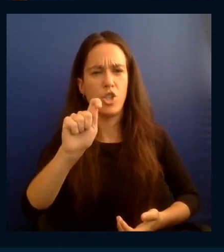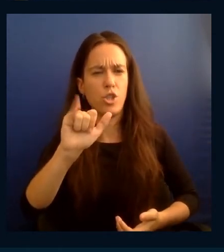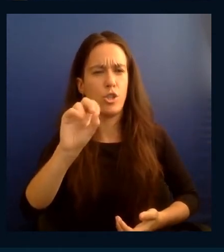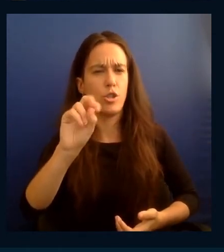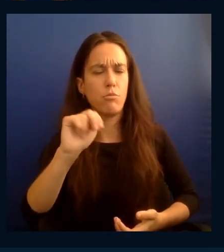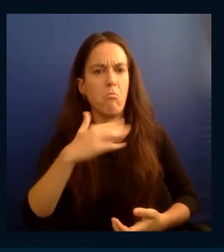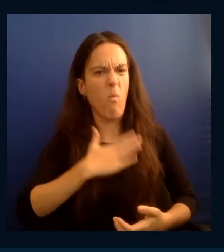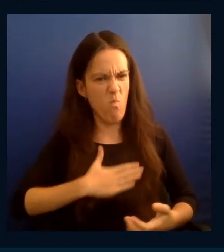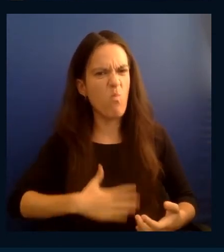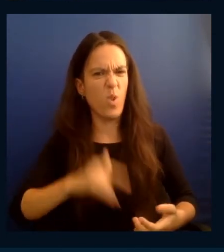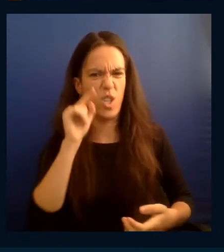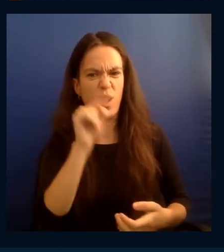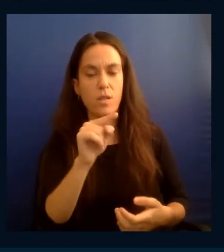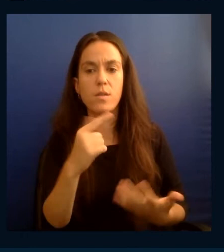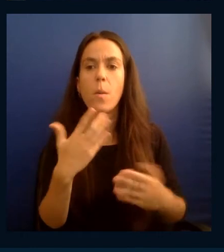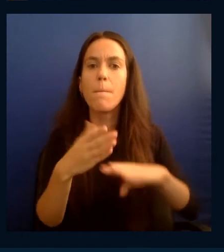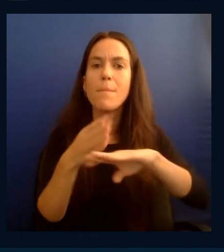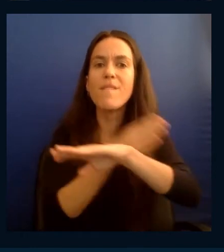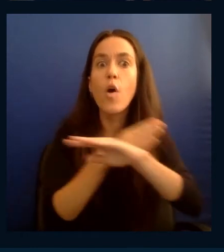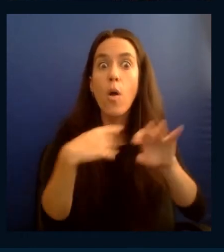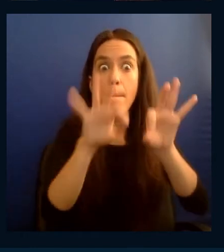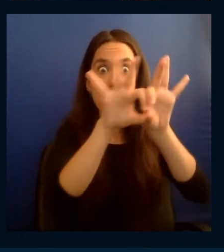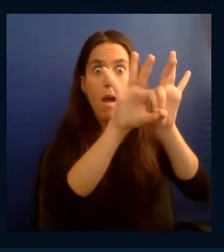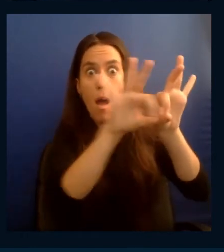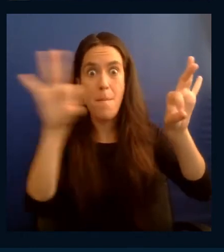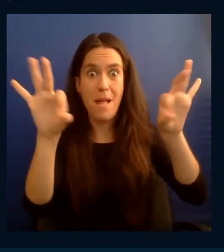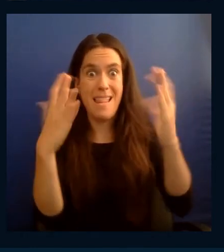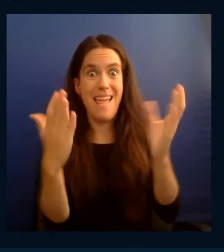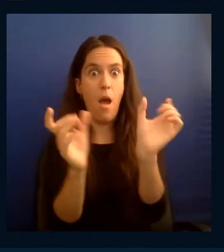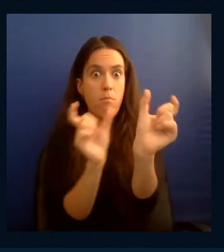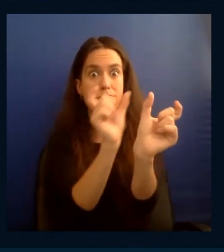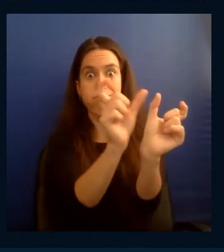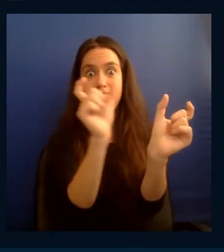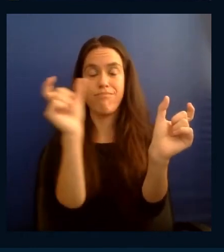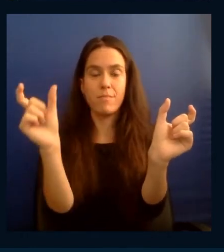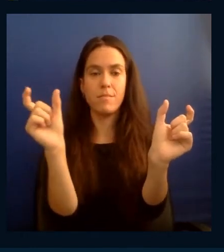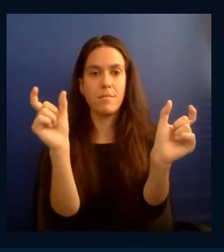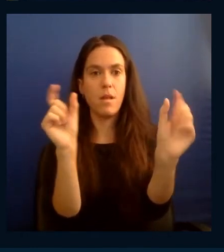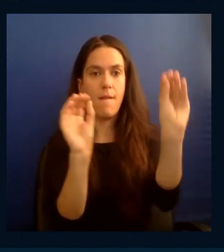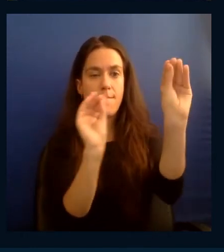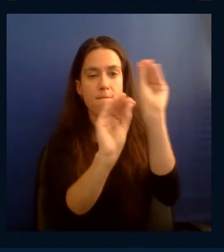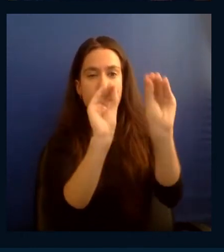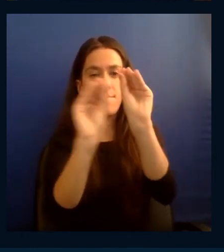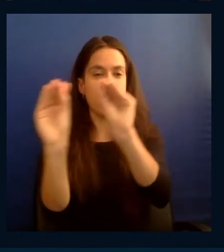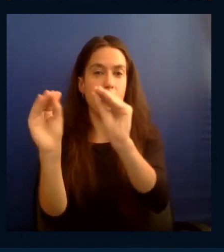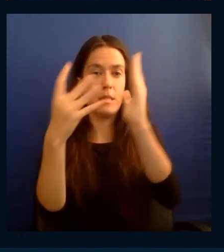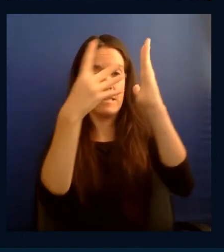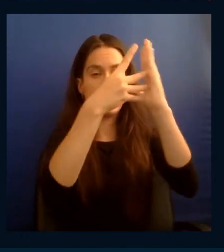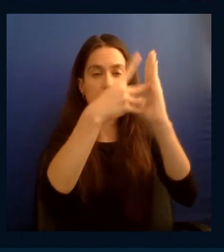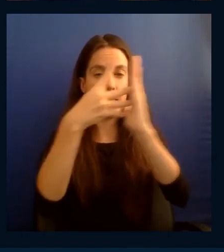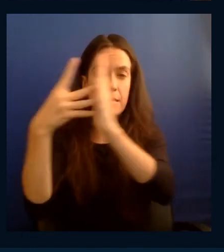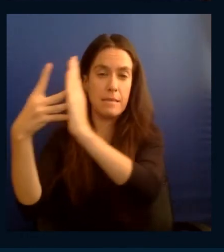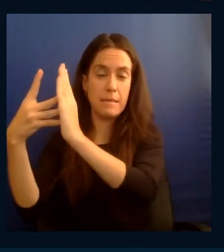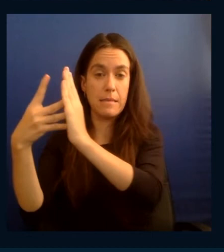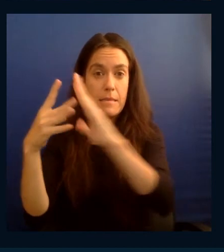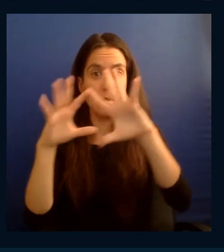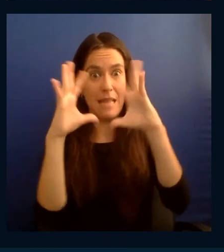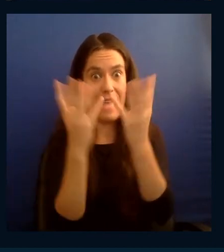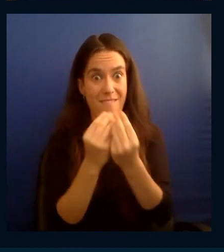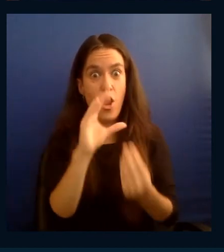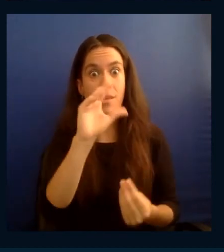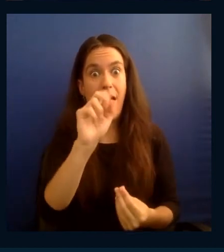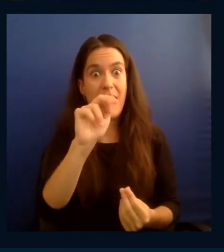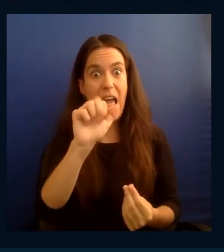before I do that, the way our pipeline looks today, we will complete with staging. All the checks will go through. It will then deploy to Canary and then deploy to